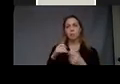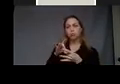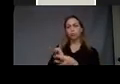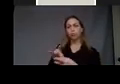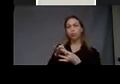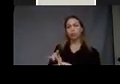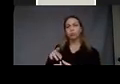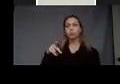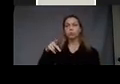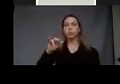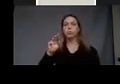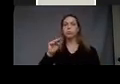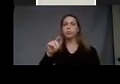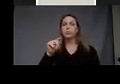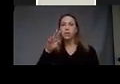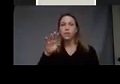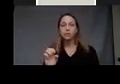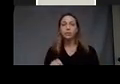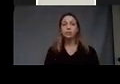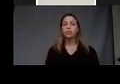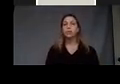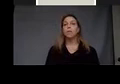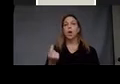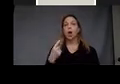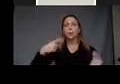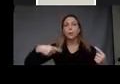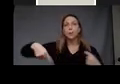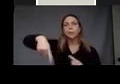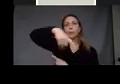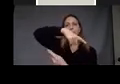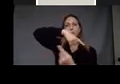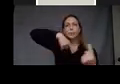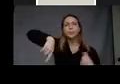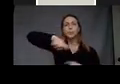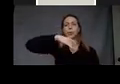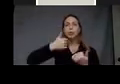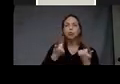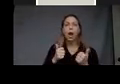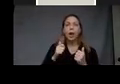they're always circling one another, trying to connect.